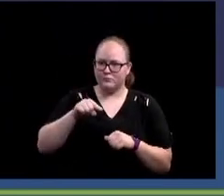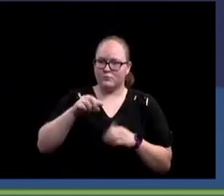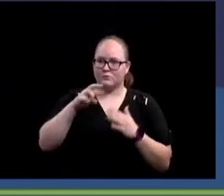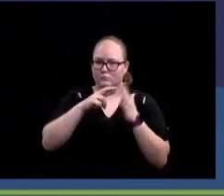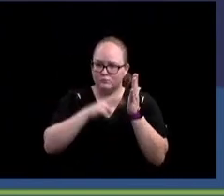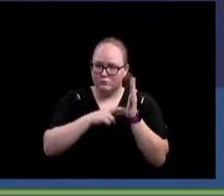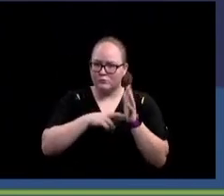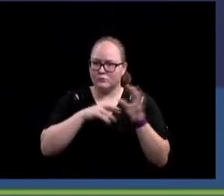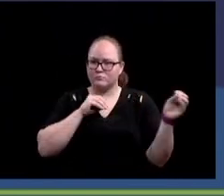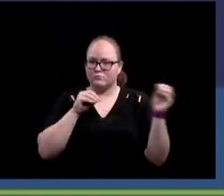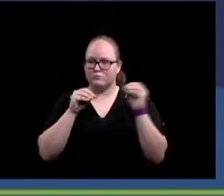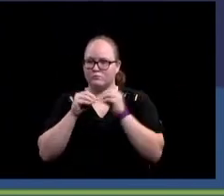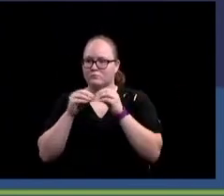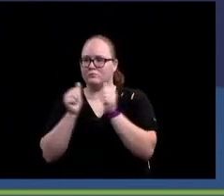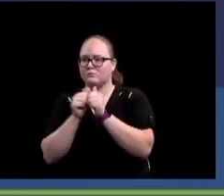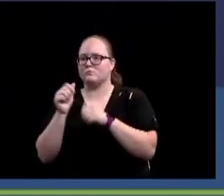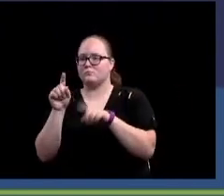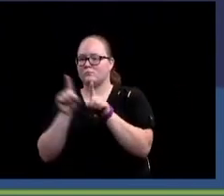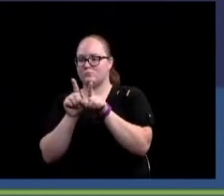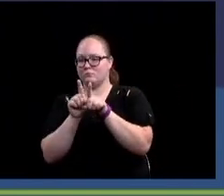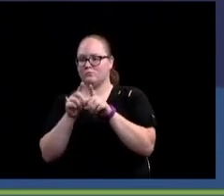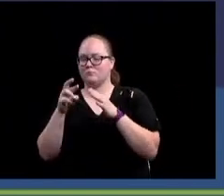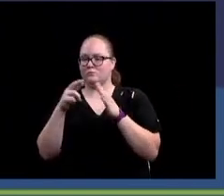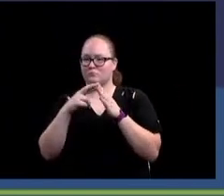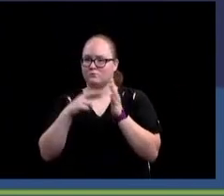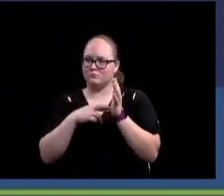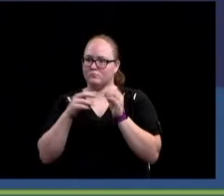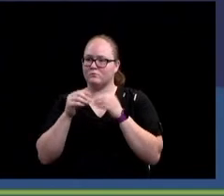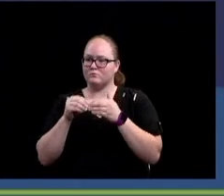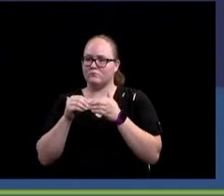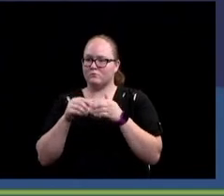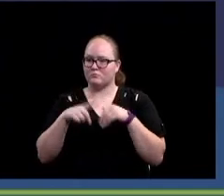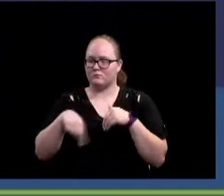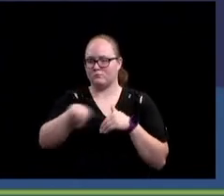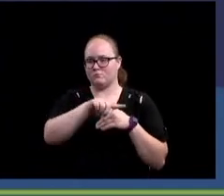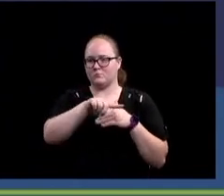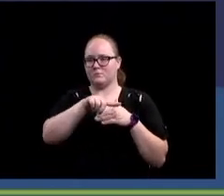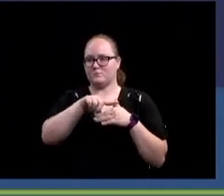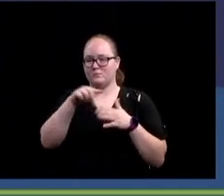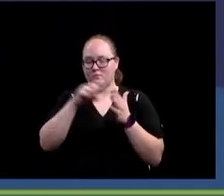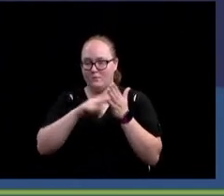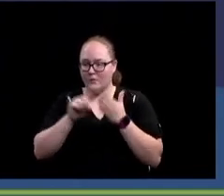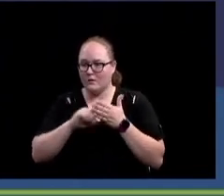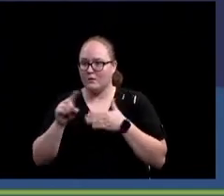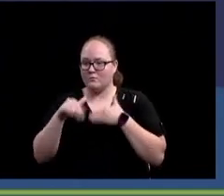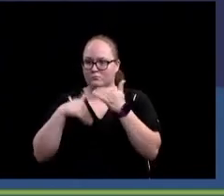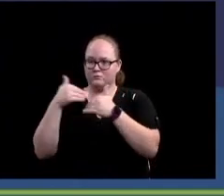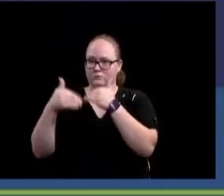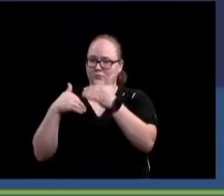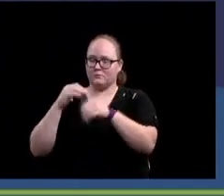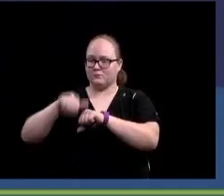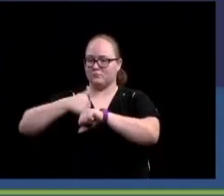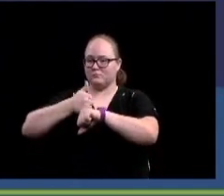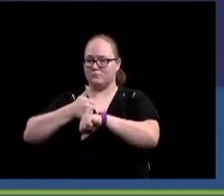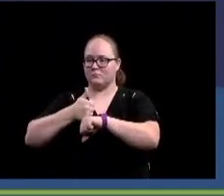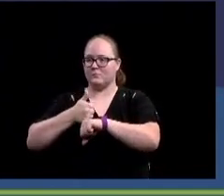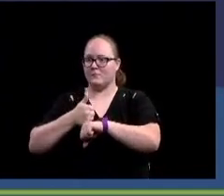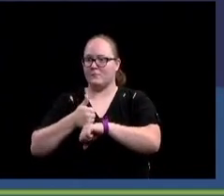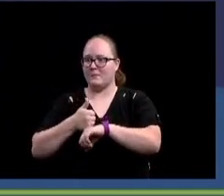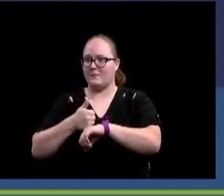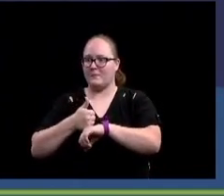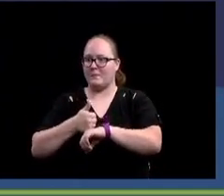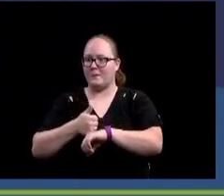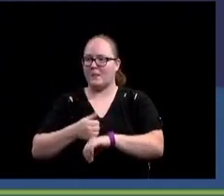and investigative policy and process are formed. Waco PD accepts complaints from citizens or from employees within the